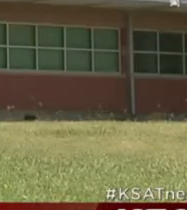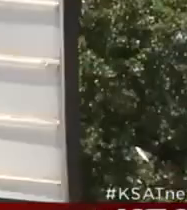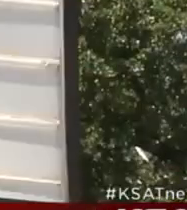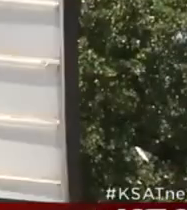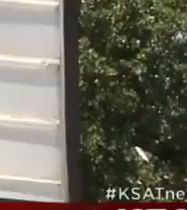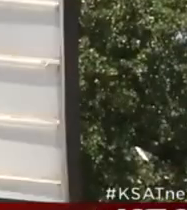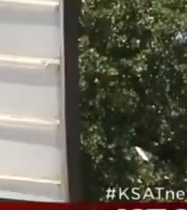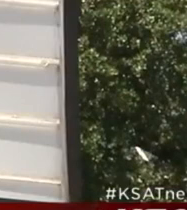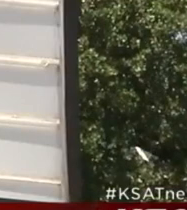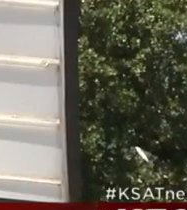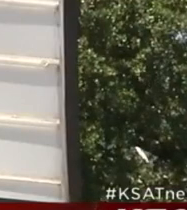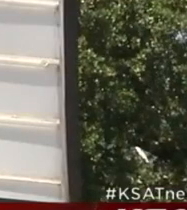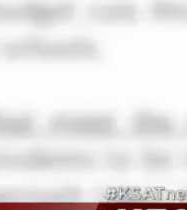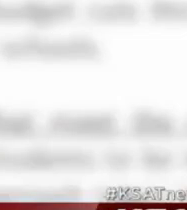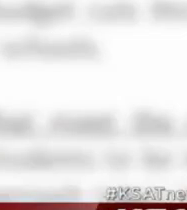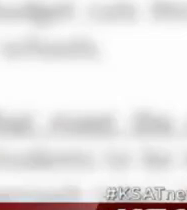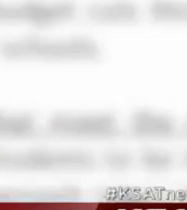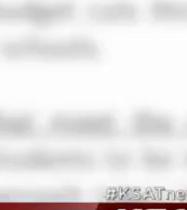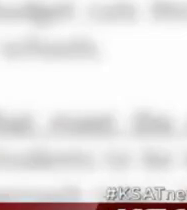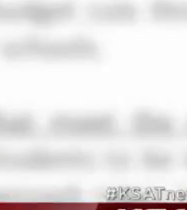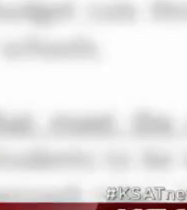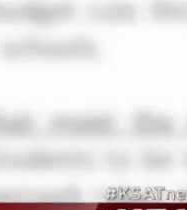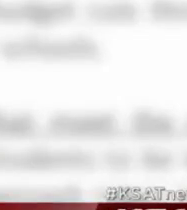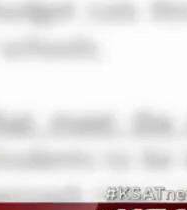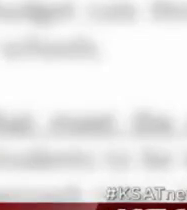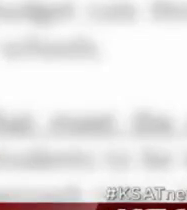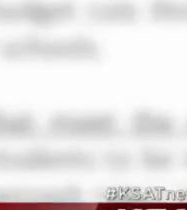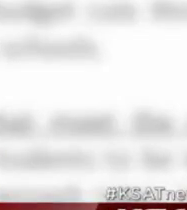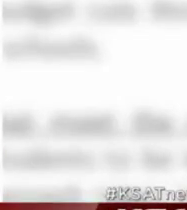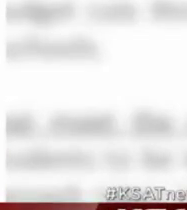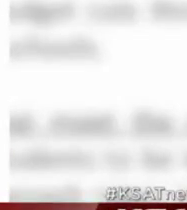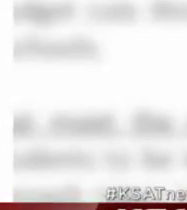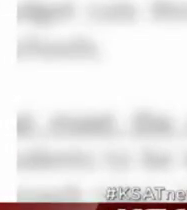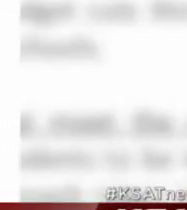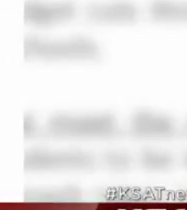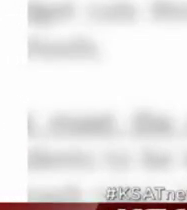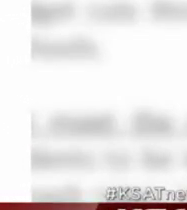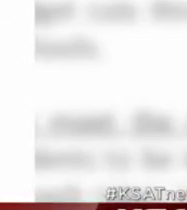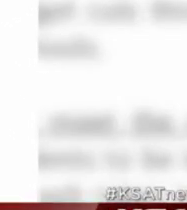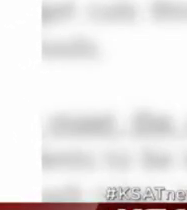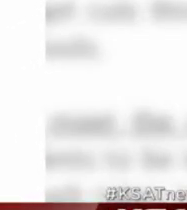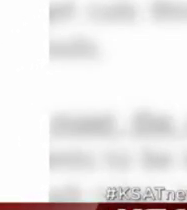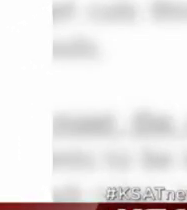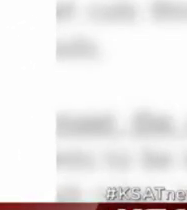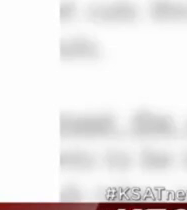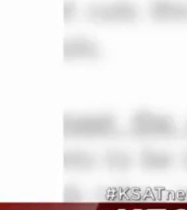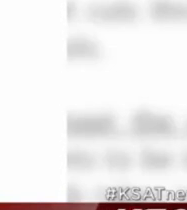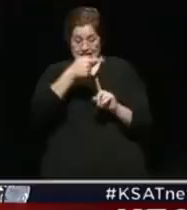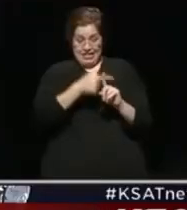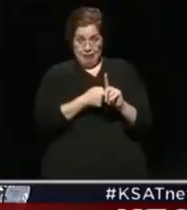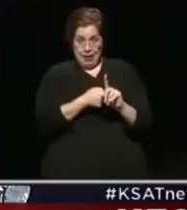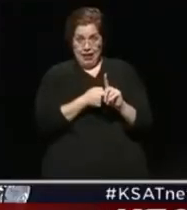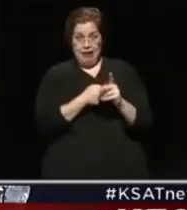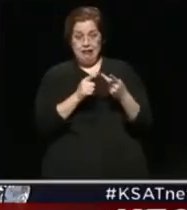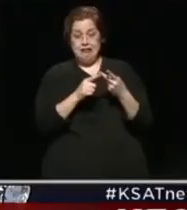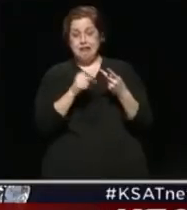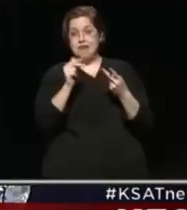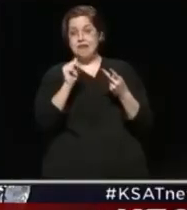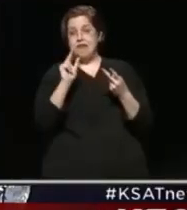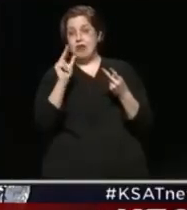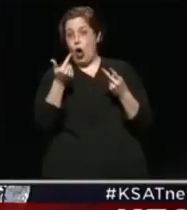school districts from around the state that sent a letter to Governor Greg Abbott asking for more flexibility with online learning. August,